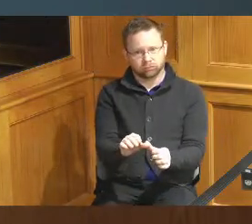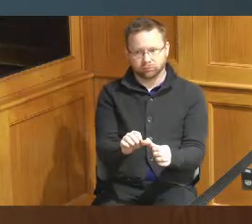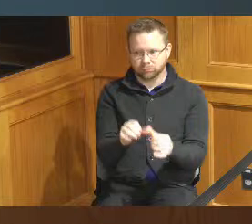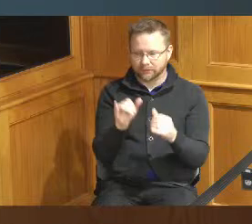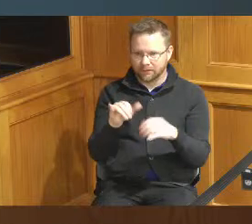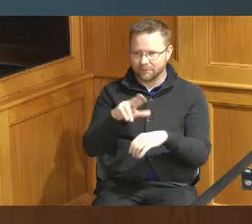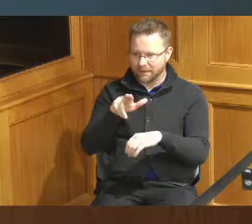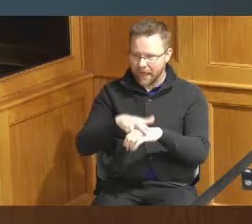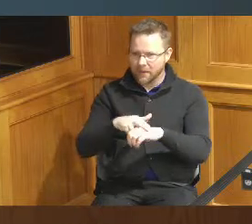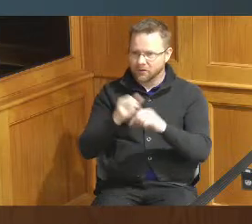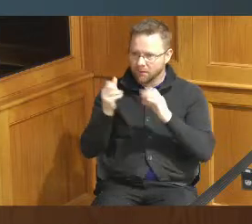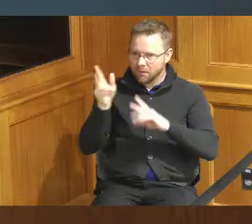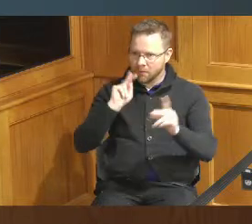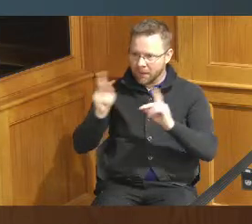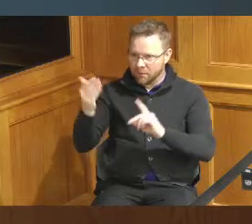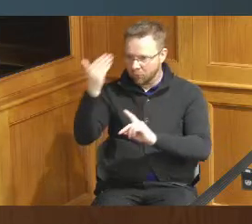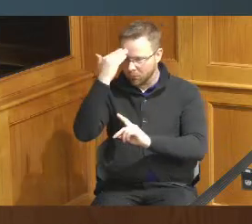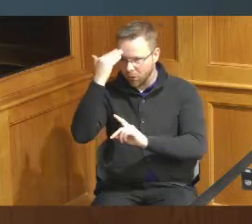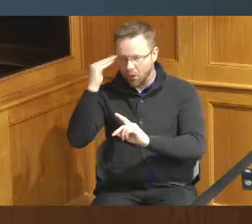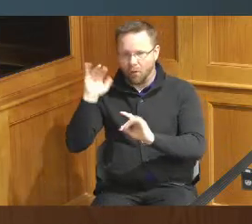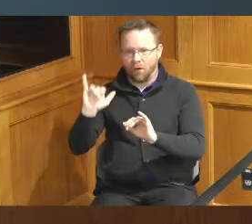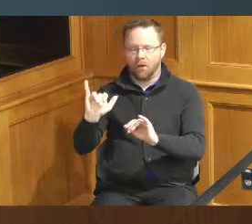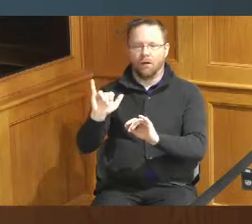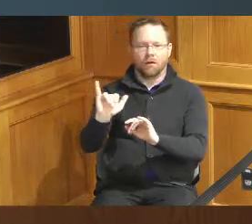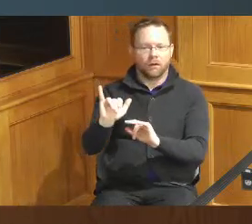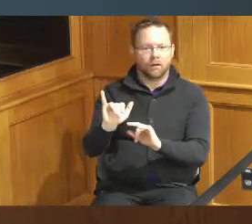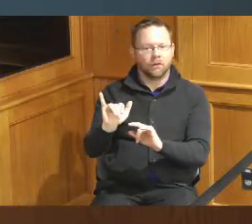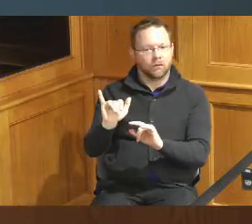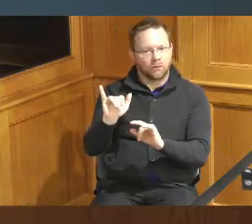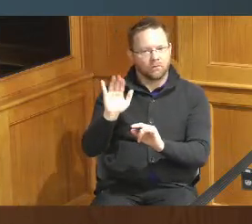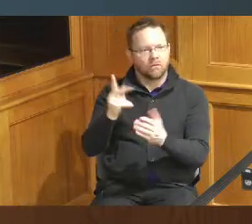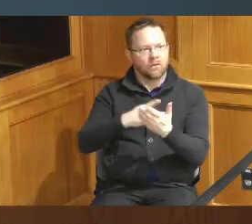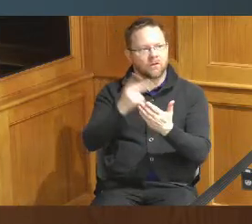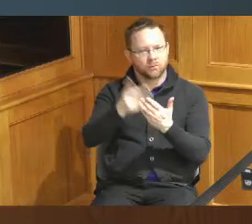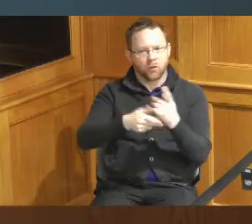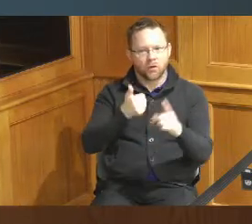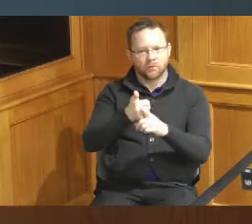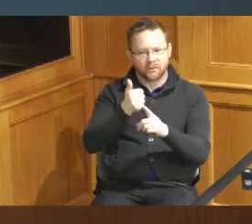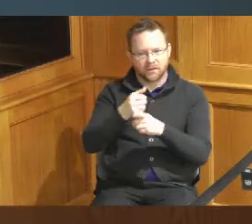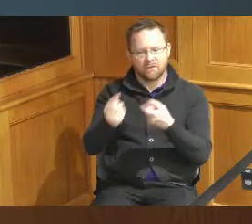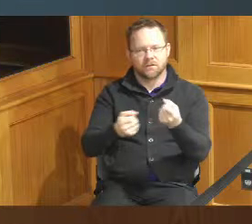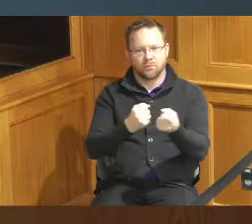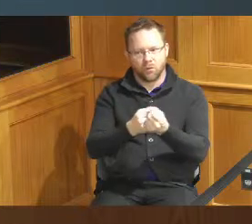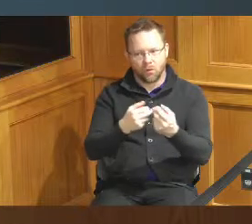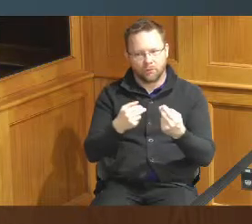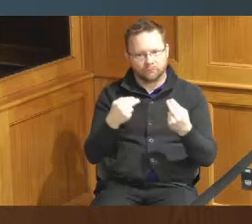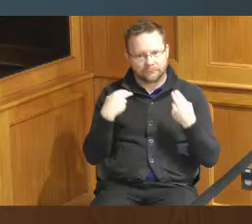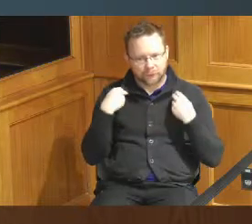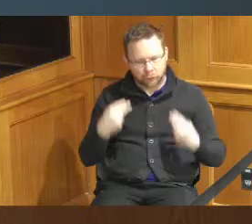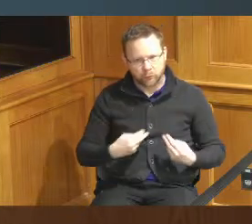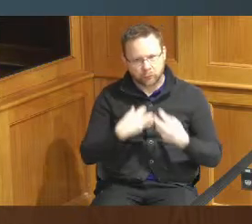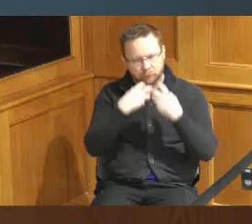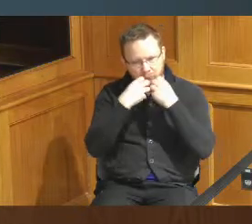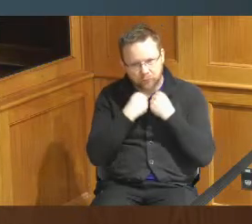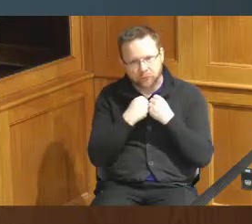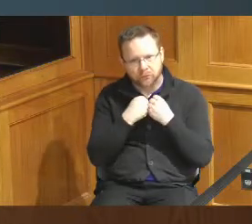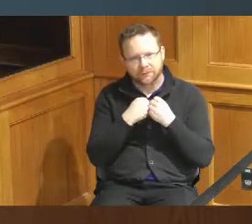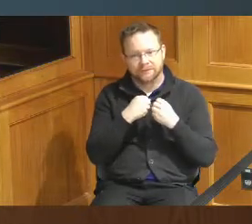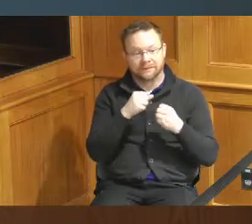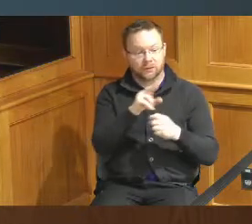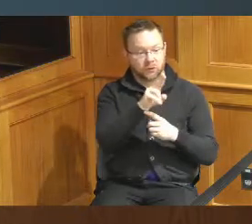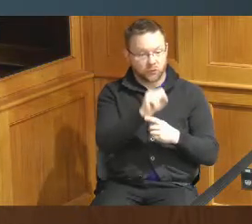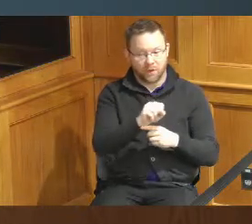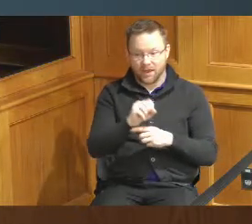national spotlight with programs designed to demonstrate concern for human condition, both nationally and